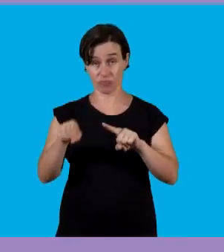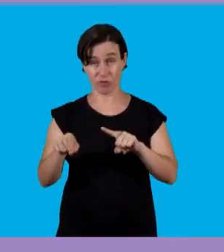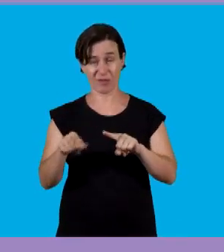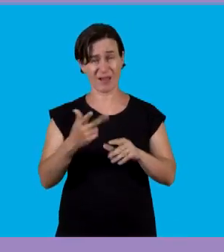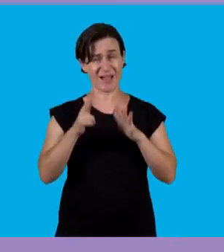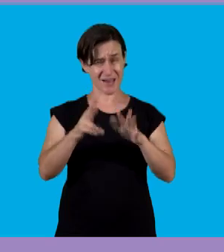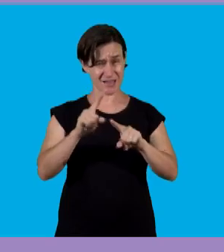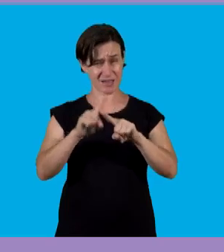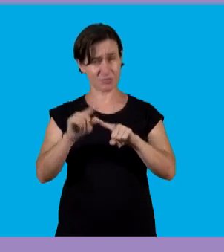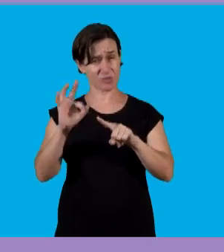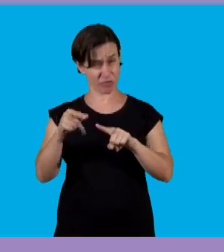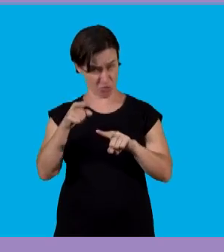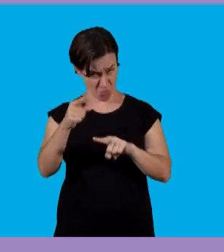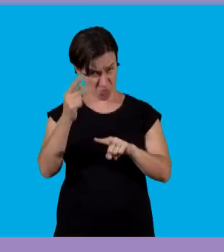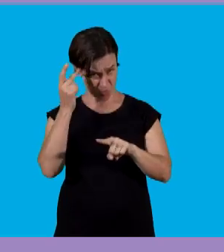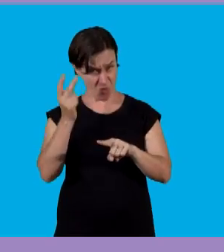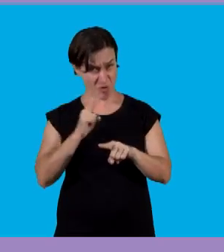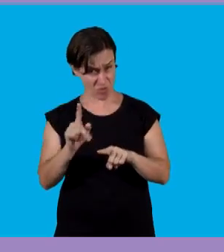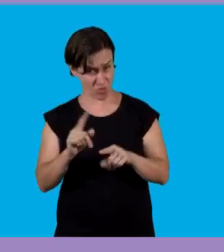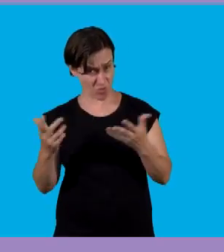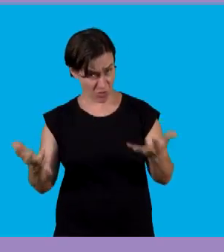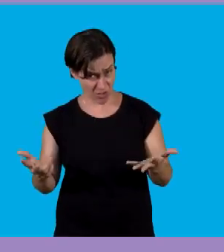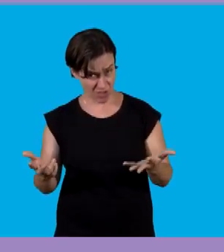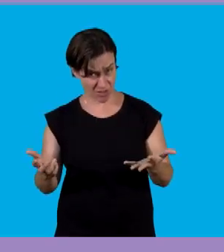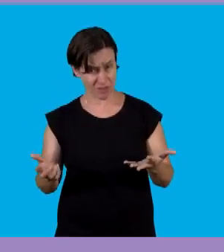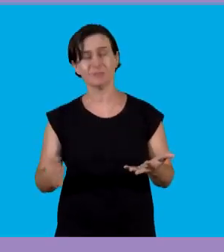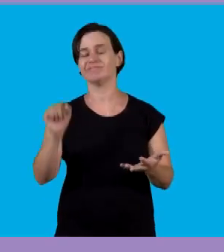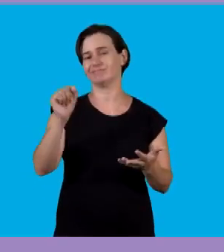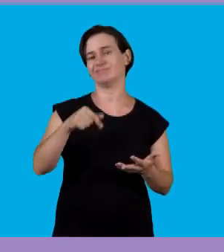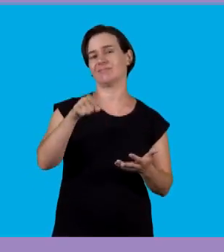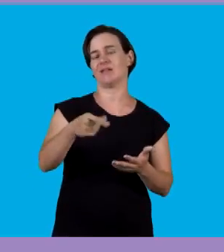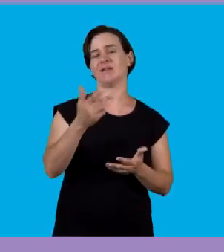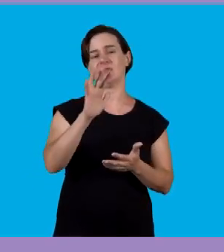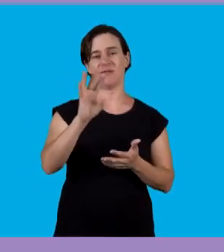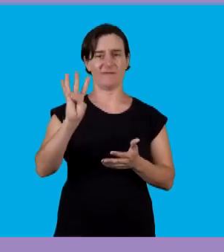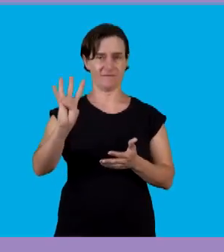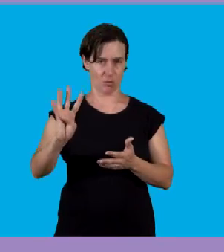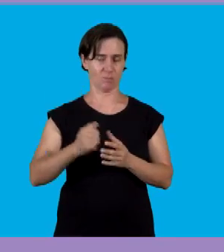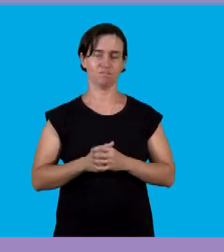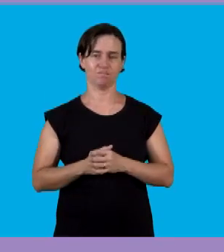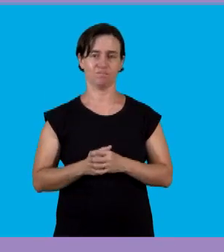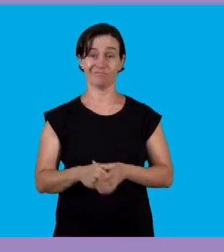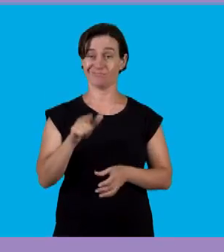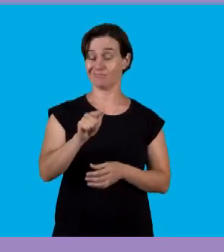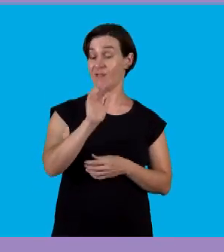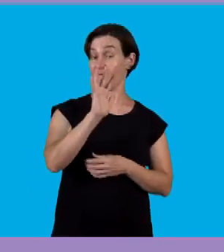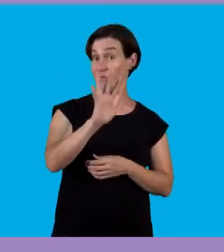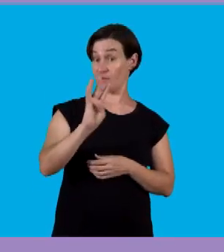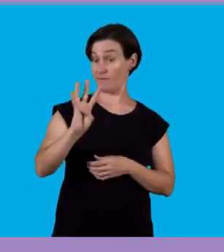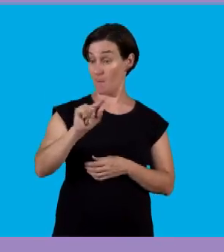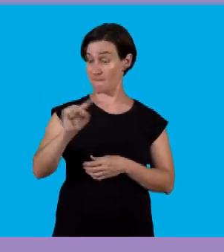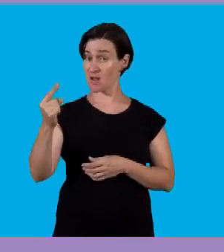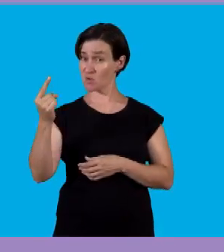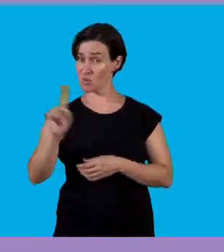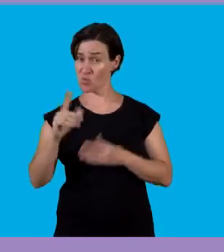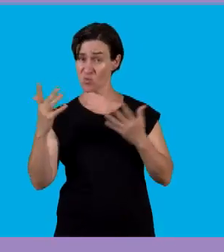Now 18 multiplied by 3, do you know what the answer is there? Yes, it is a 54. And of course, when we